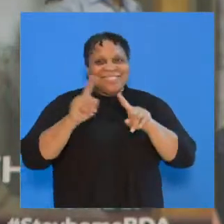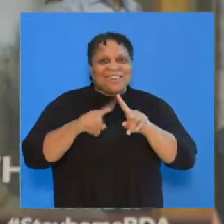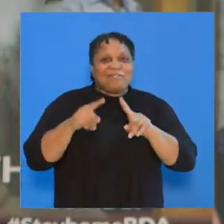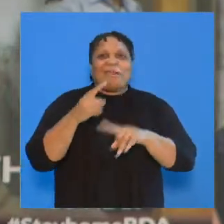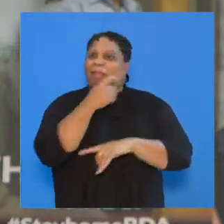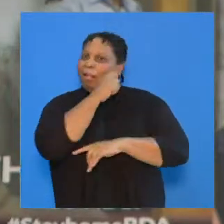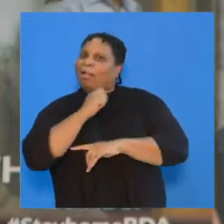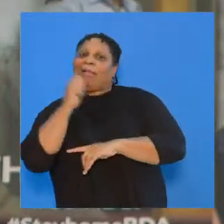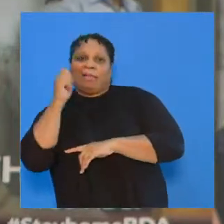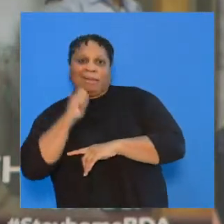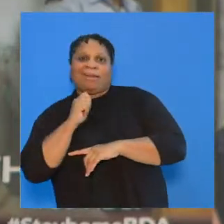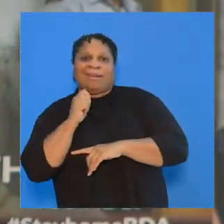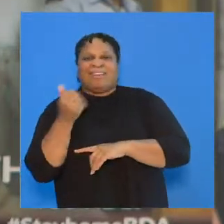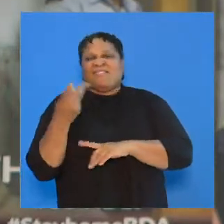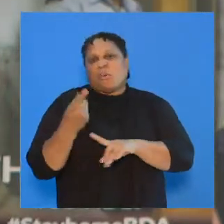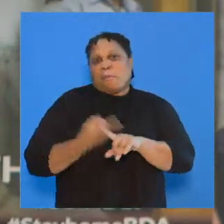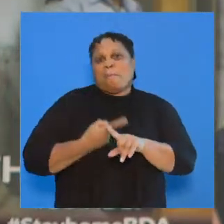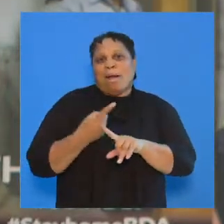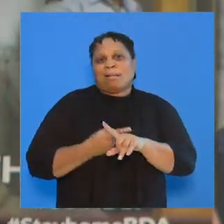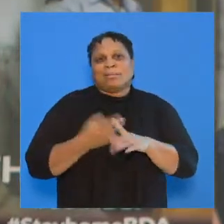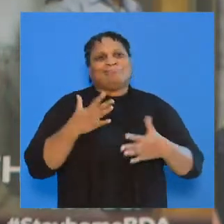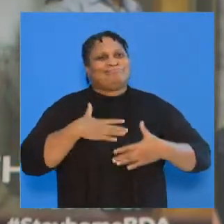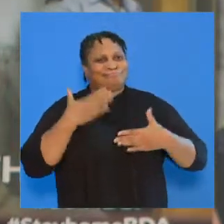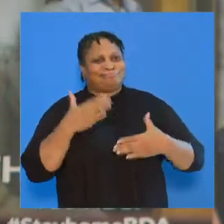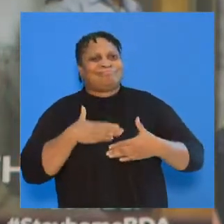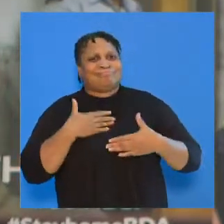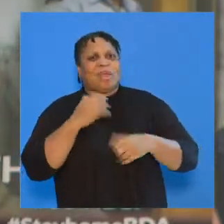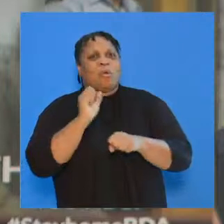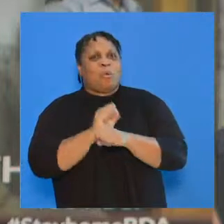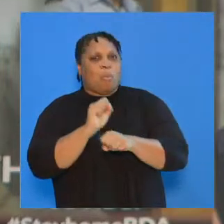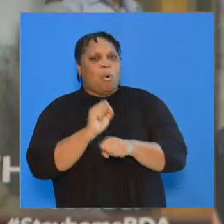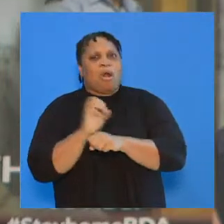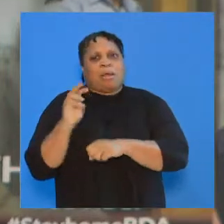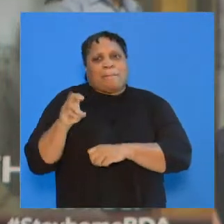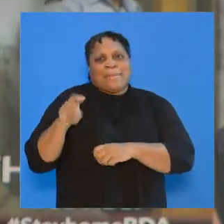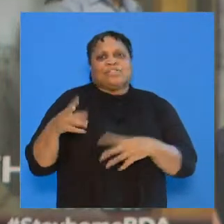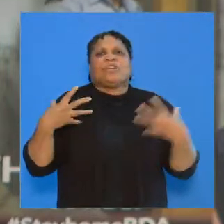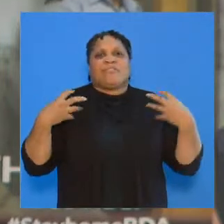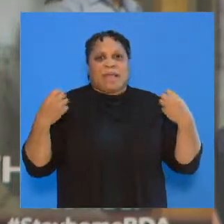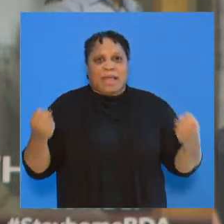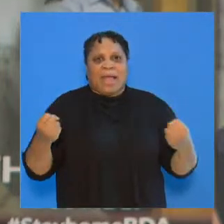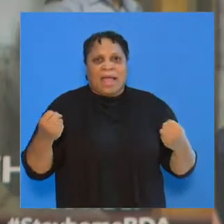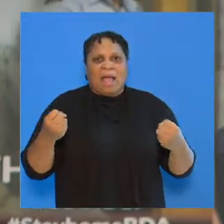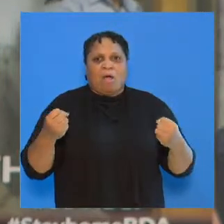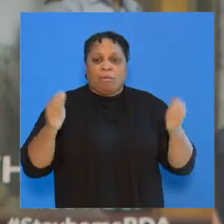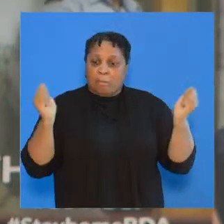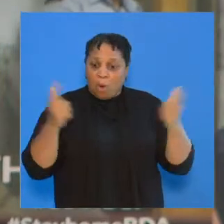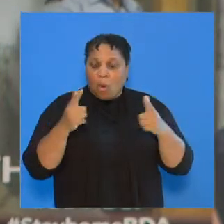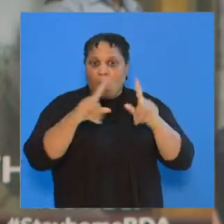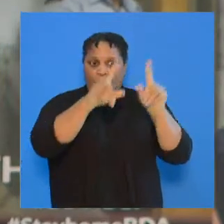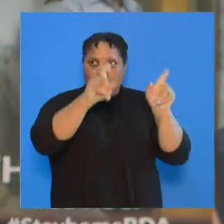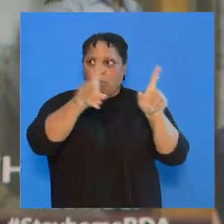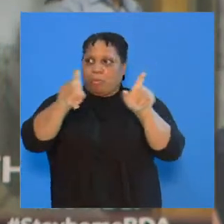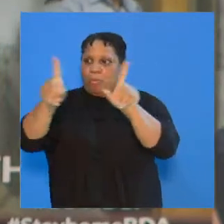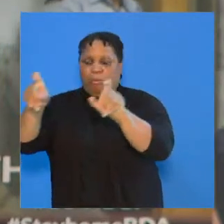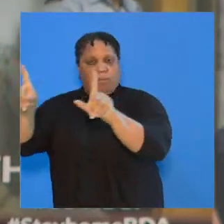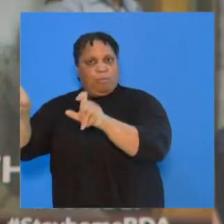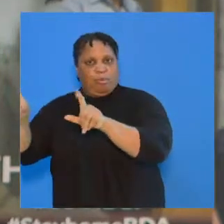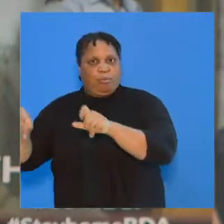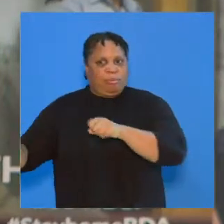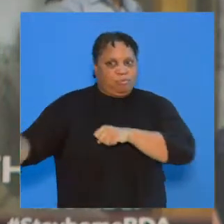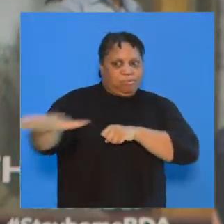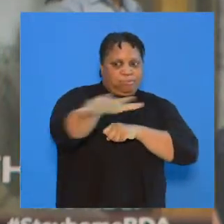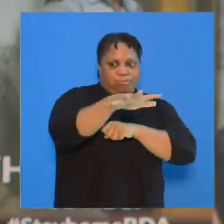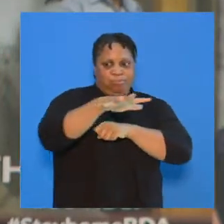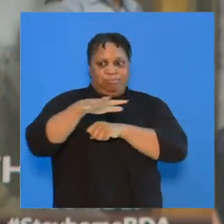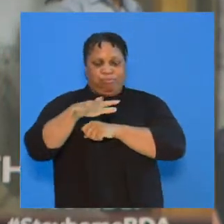months, and I'm grateful for the work that the Minister of Health has been doing in getting the pop-up testing working around the island, so many of our